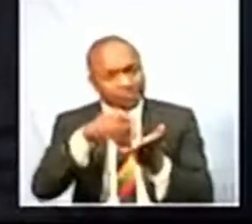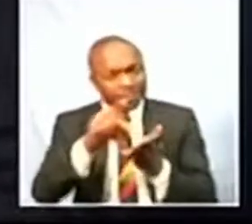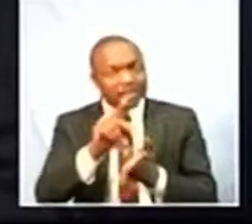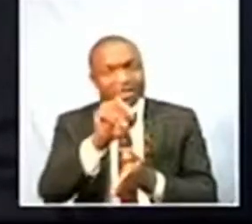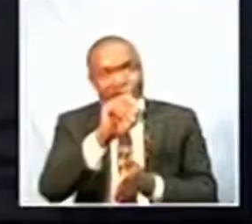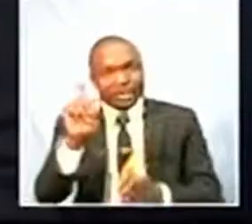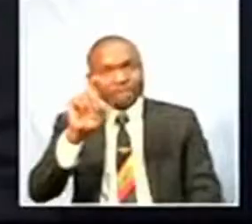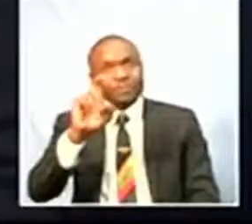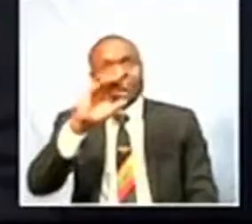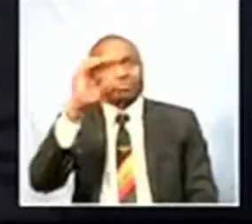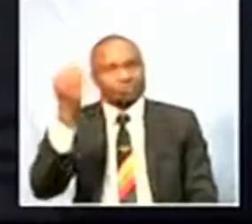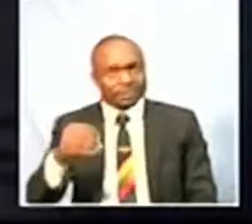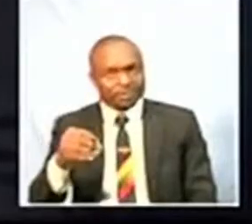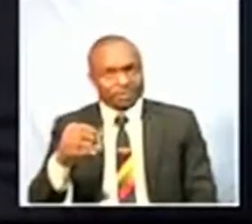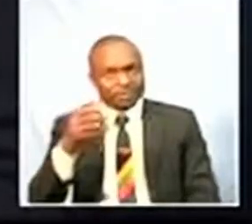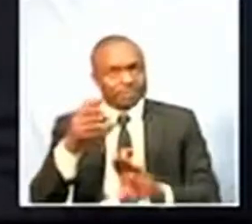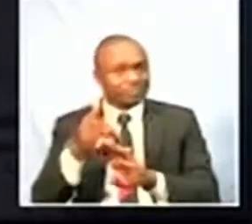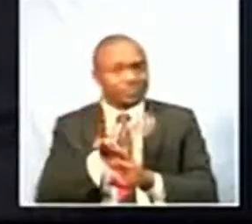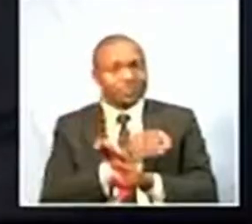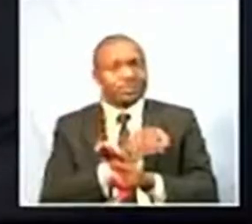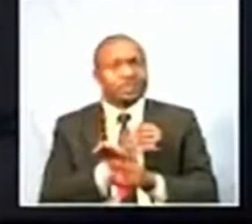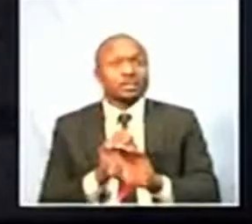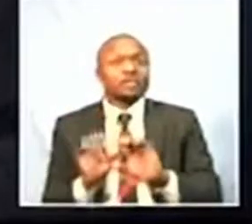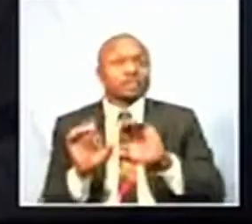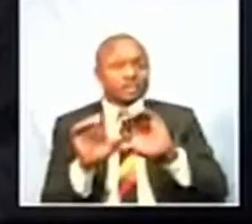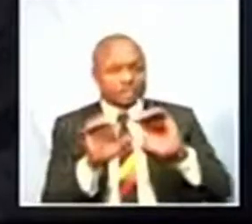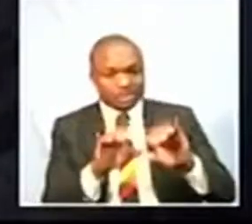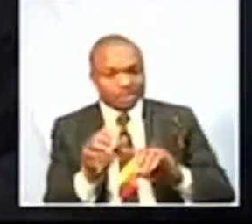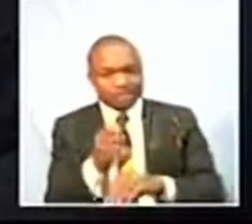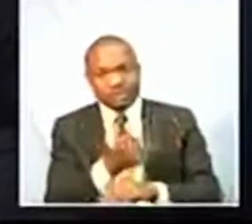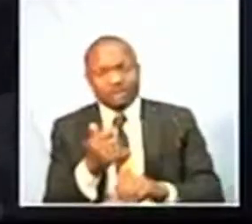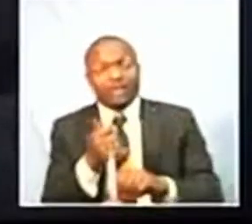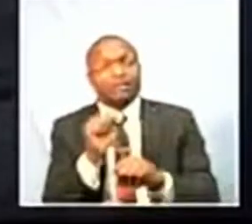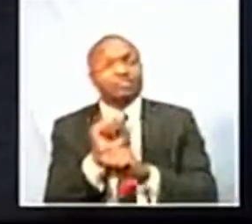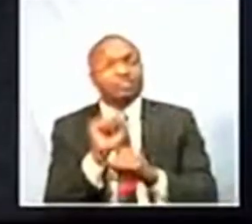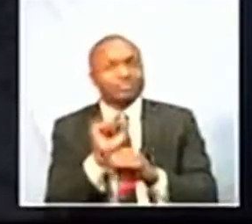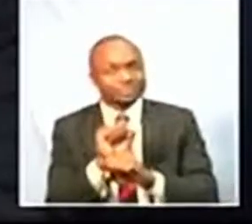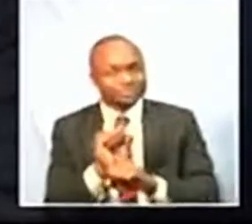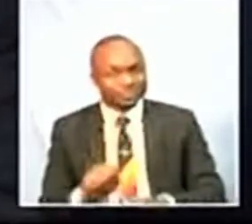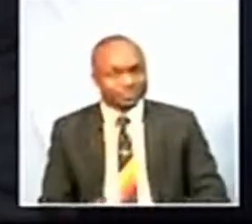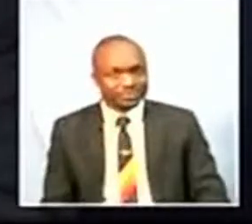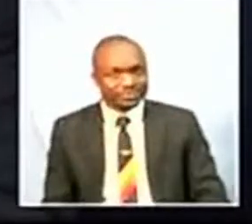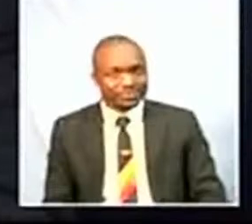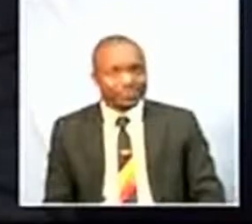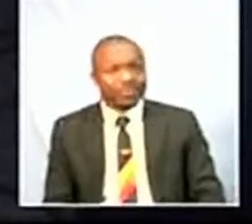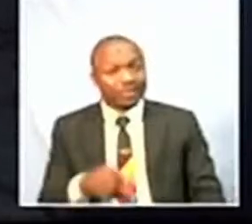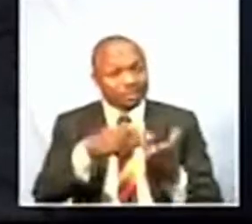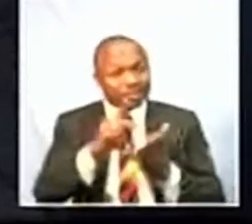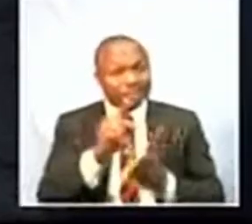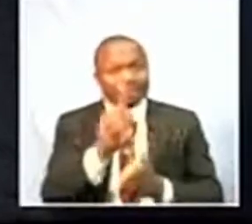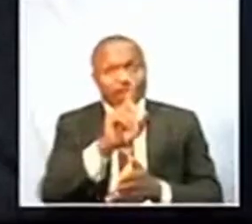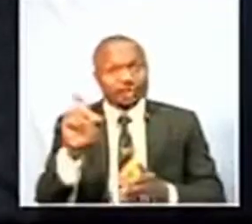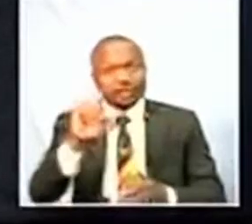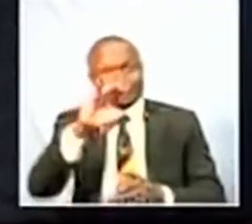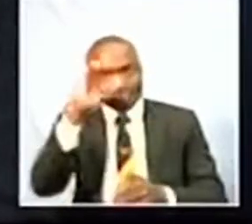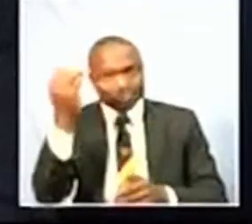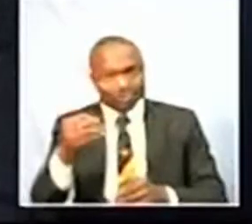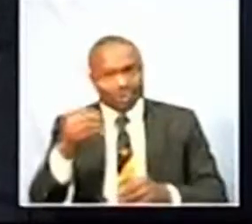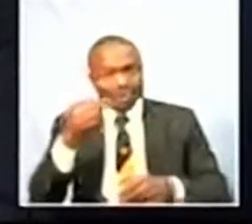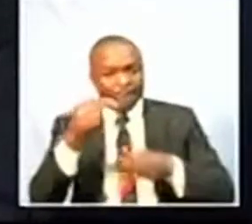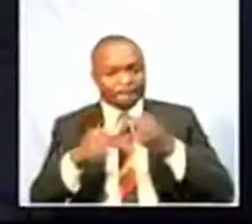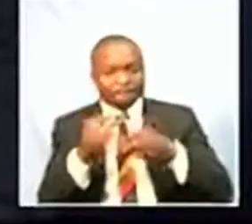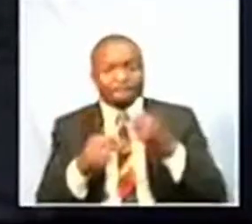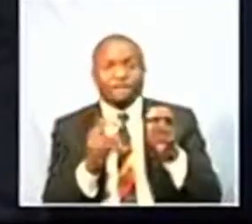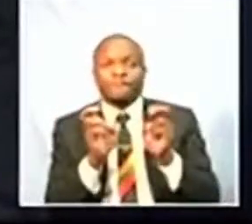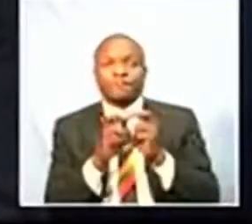100% before he did any work. We can easily say so. He was paid 100%, meaning the contract